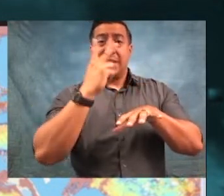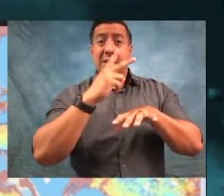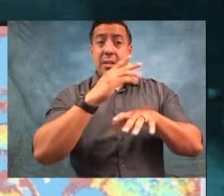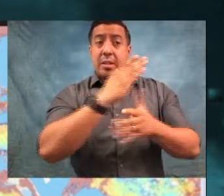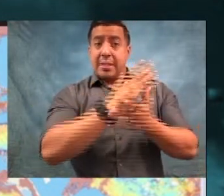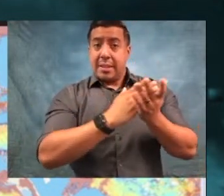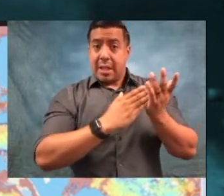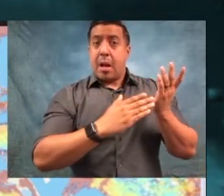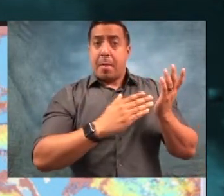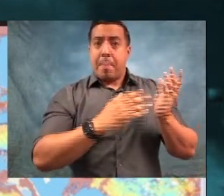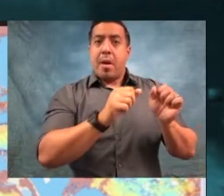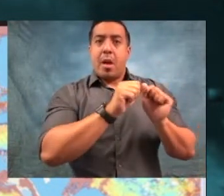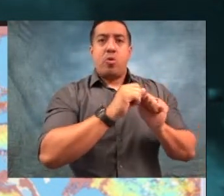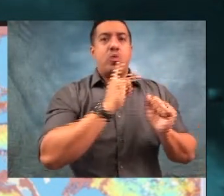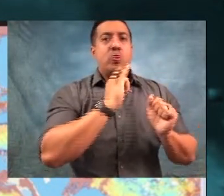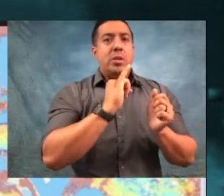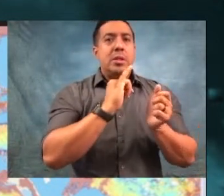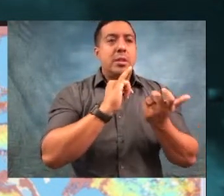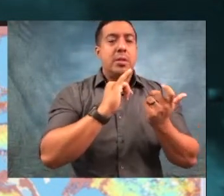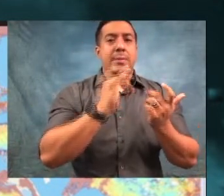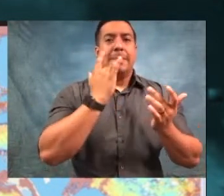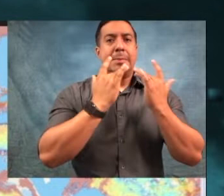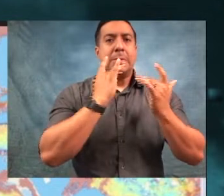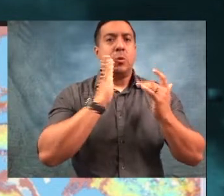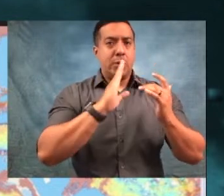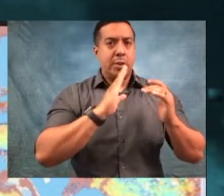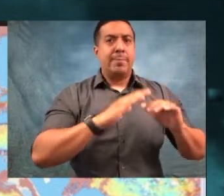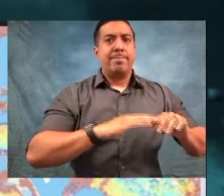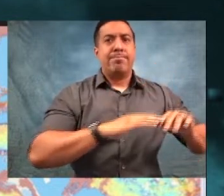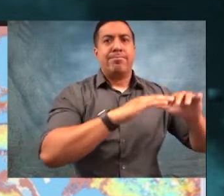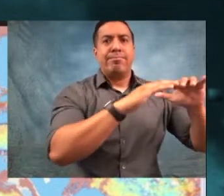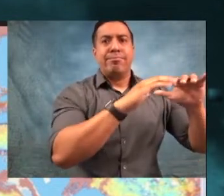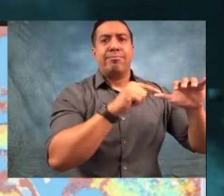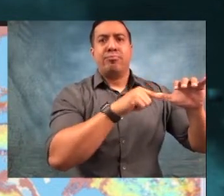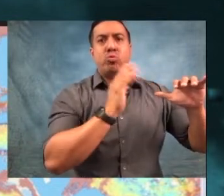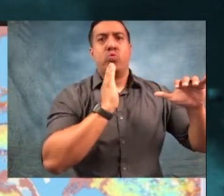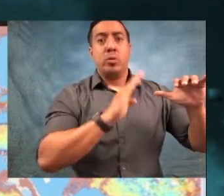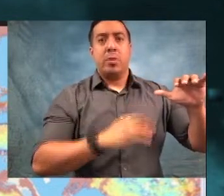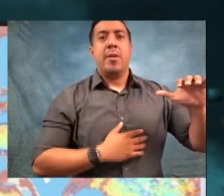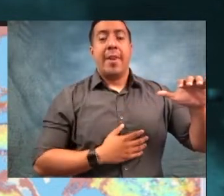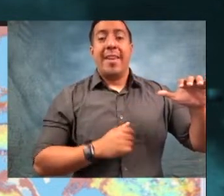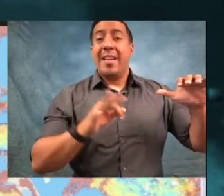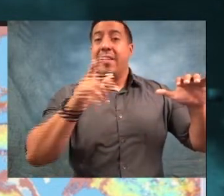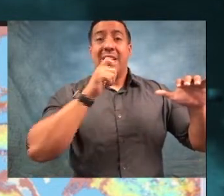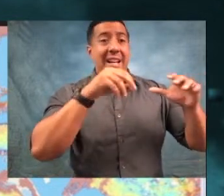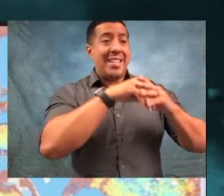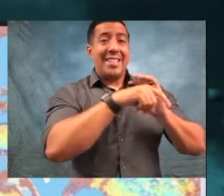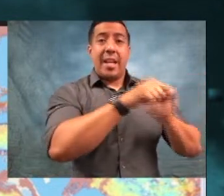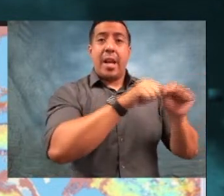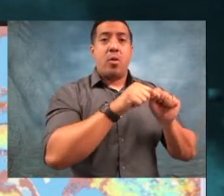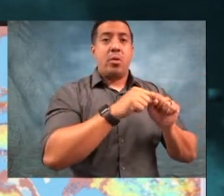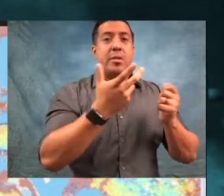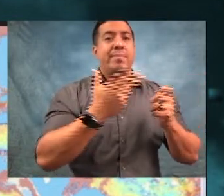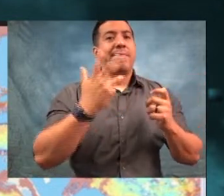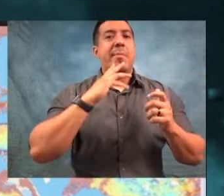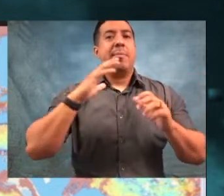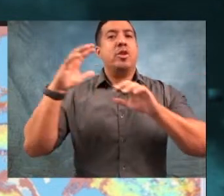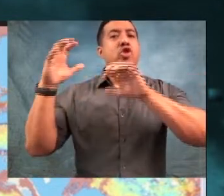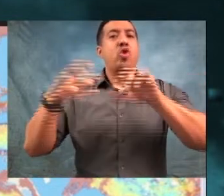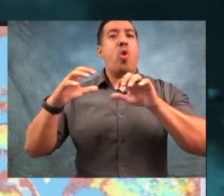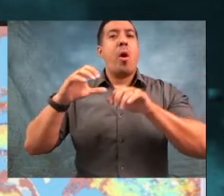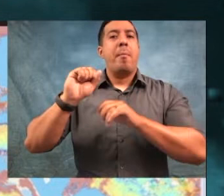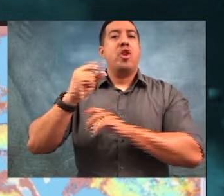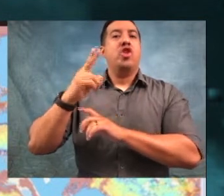the area that are vulnerable to storm surge flooding. But if you're not in these areas, then storm surge